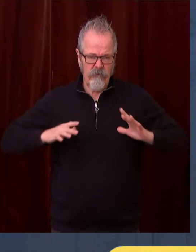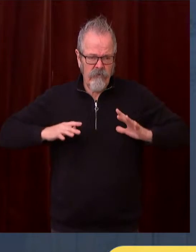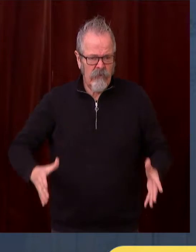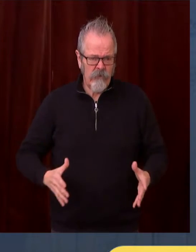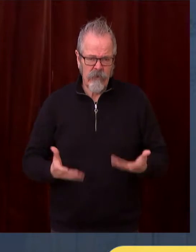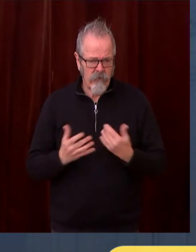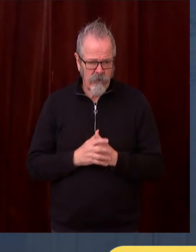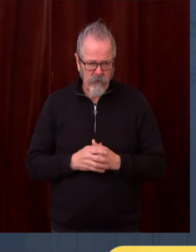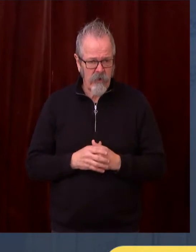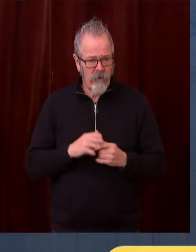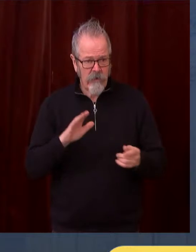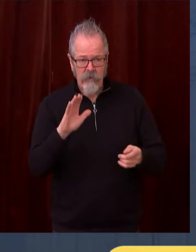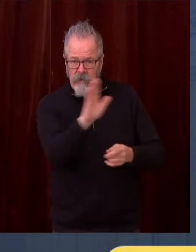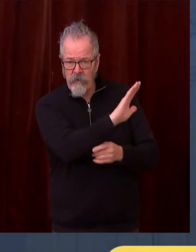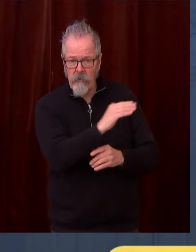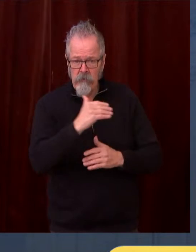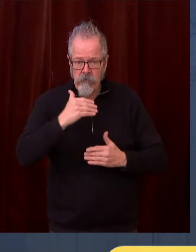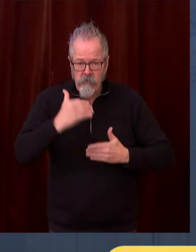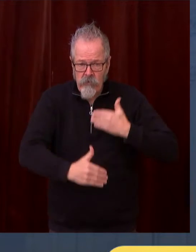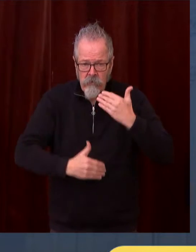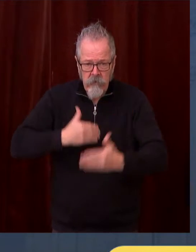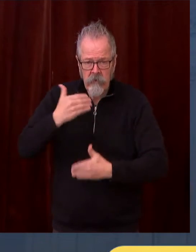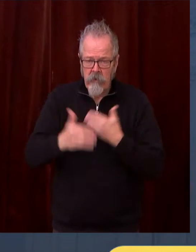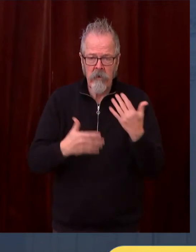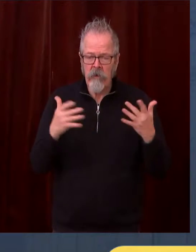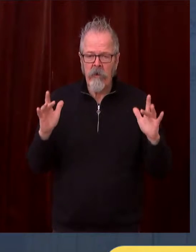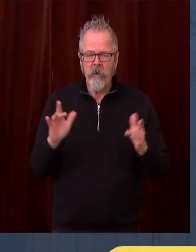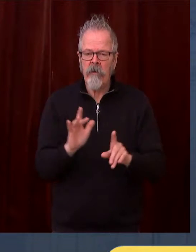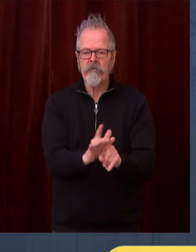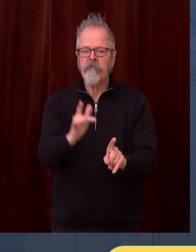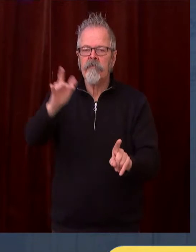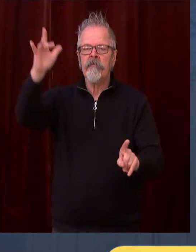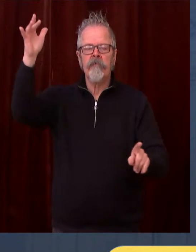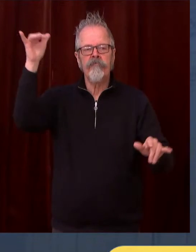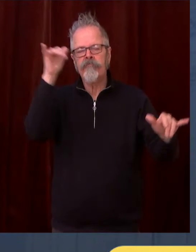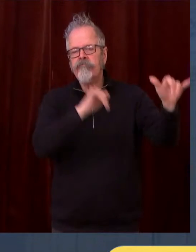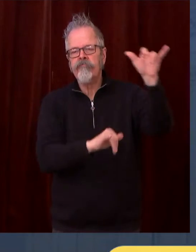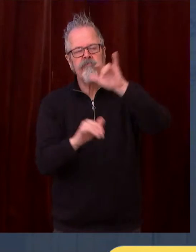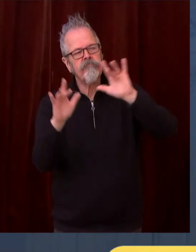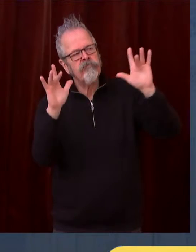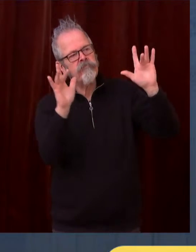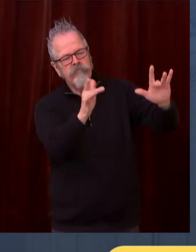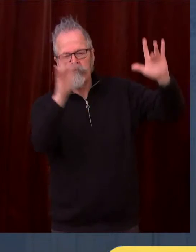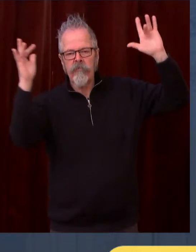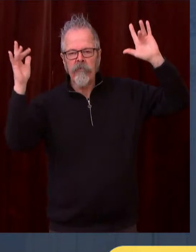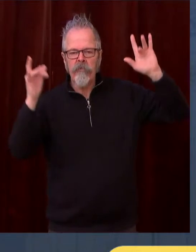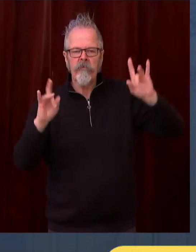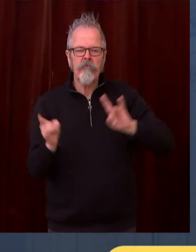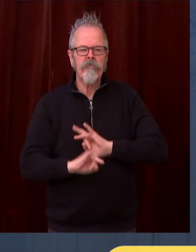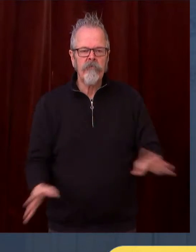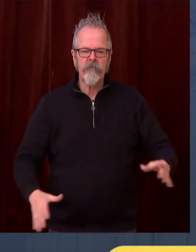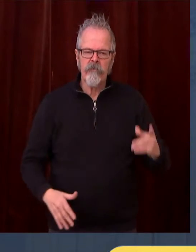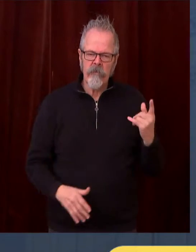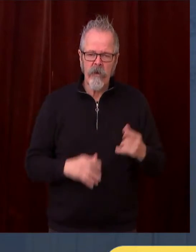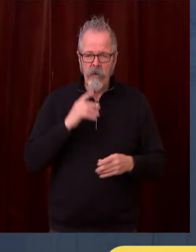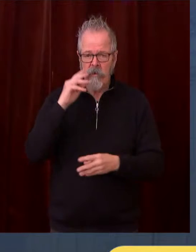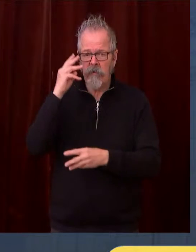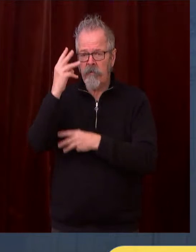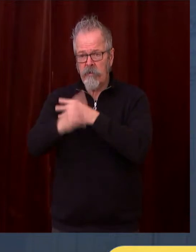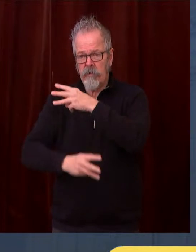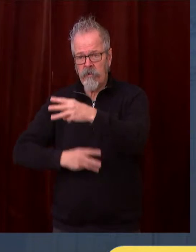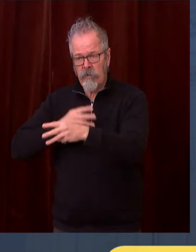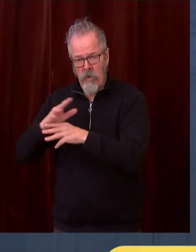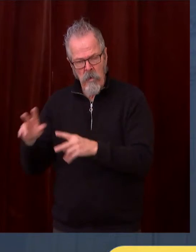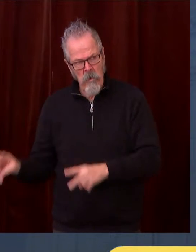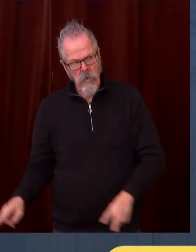in reviewing vaccines. The difference between what we do in this country, for example, and the United Kingdom is the